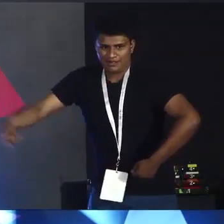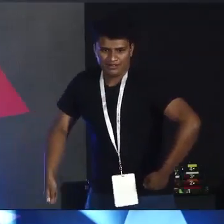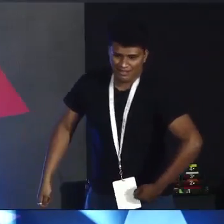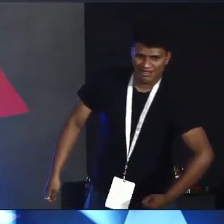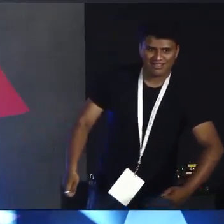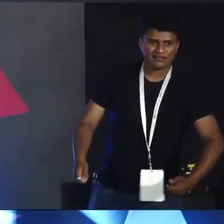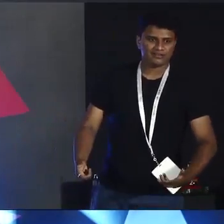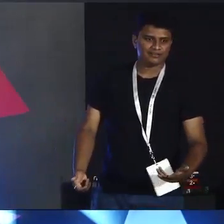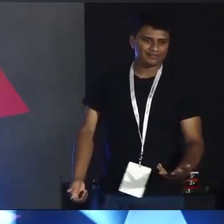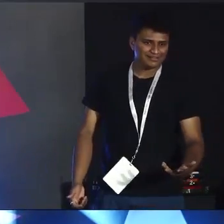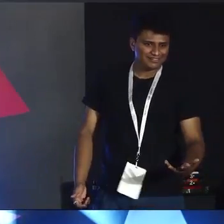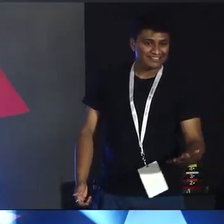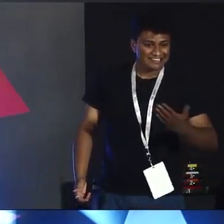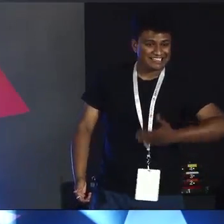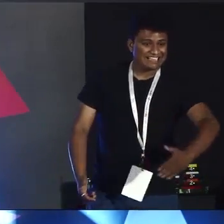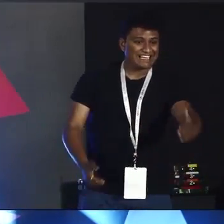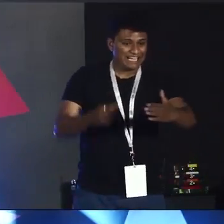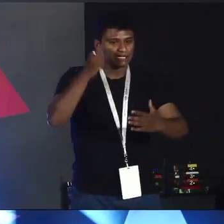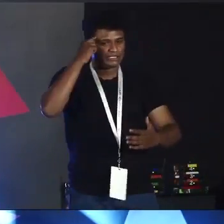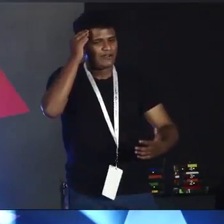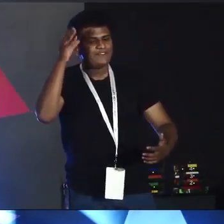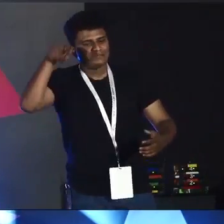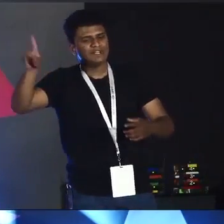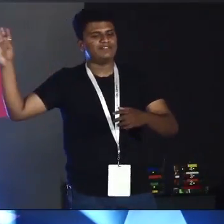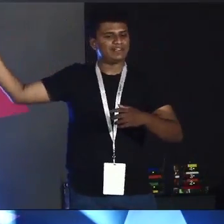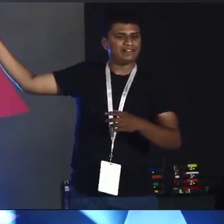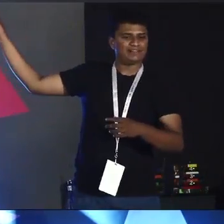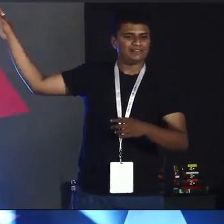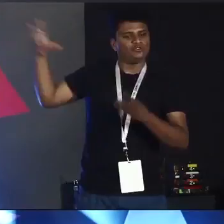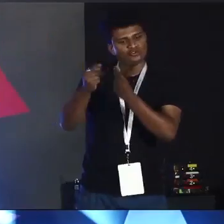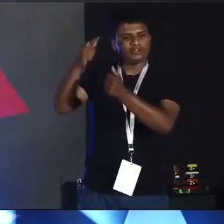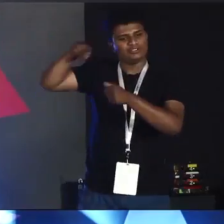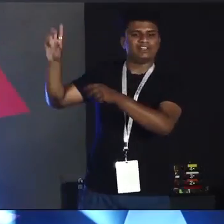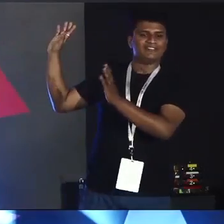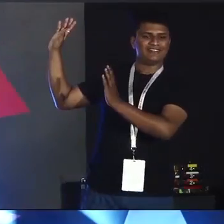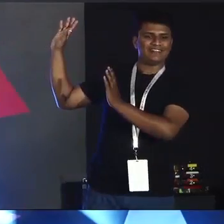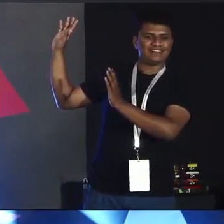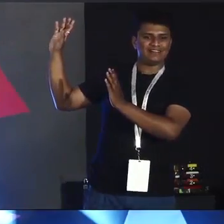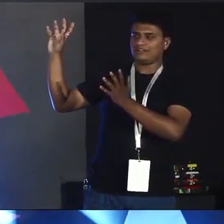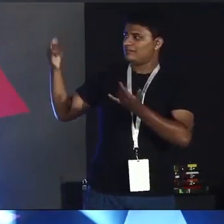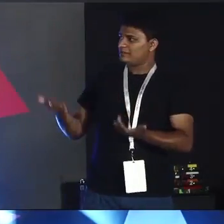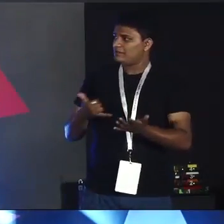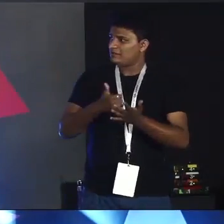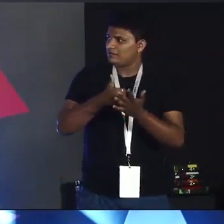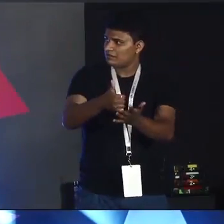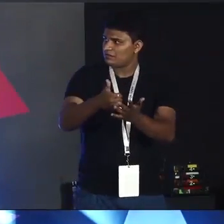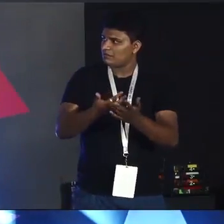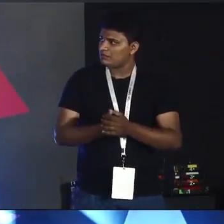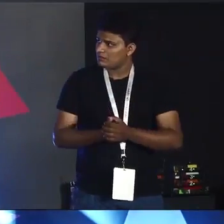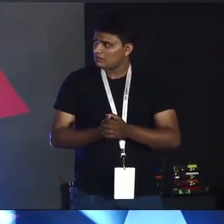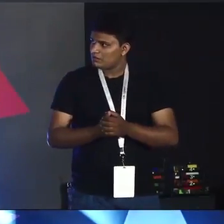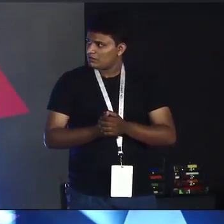Local resources, local wisdom, local work, and local solution. Reward, your second-hand material, duly